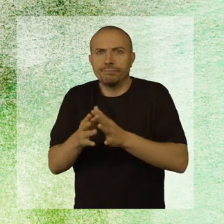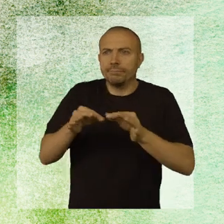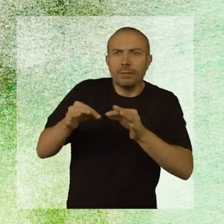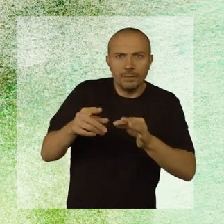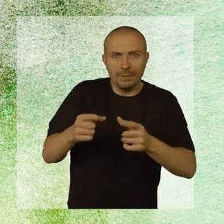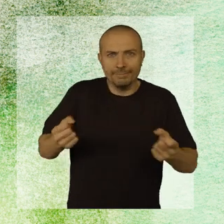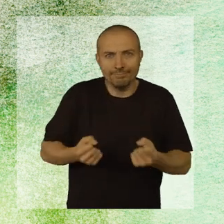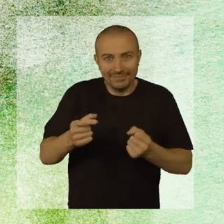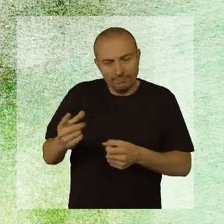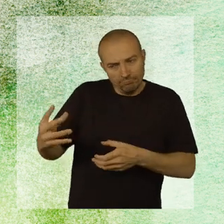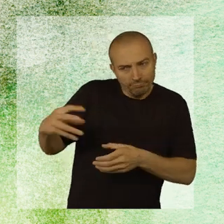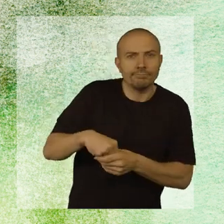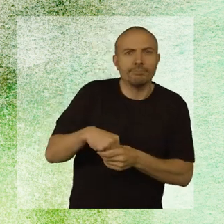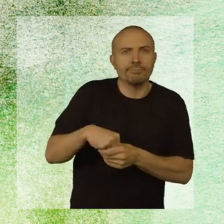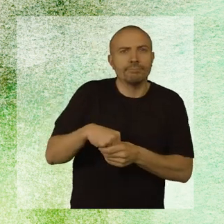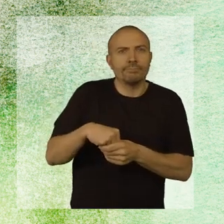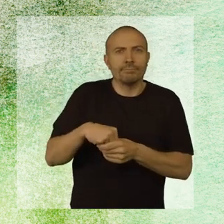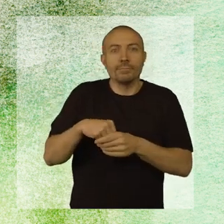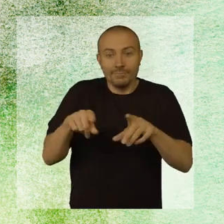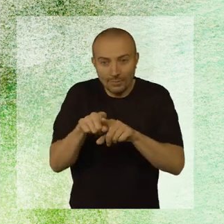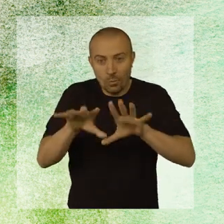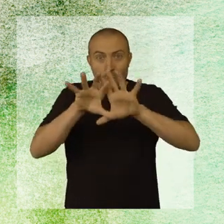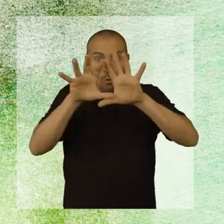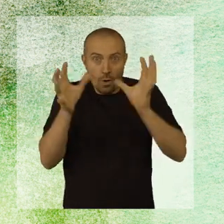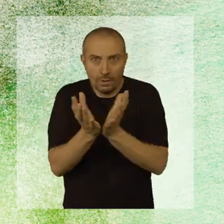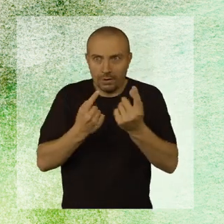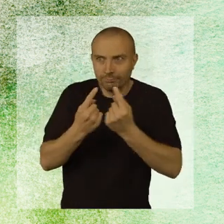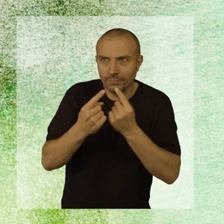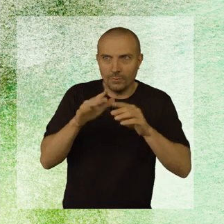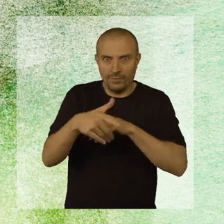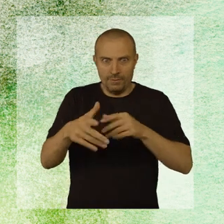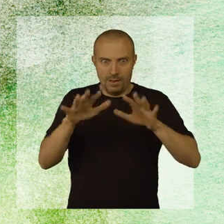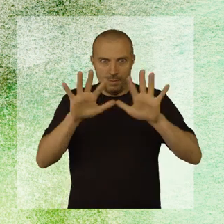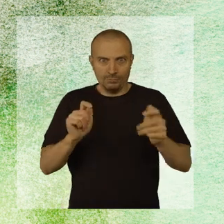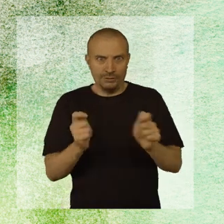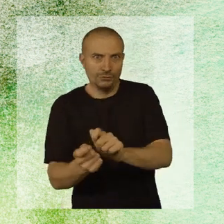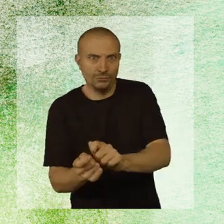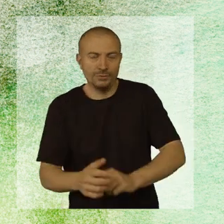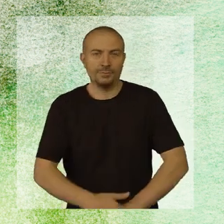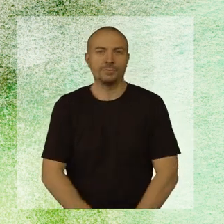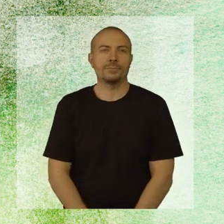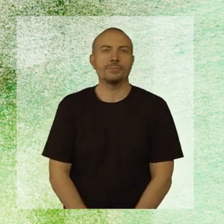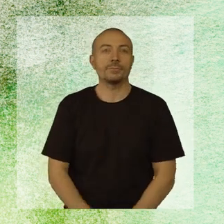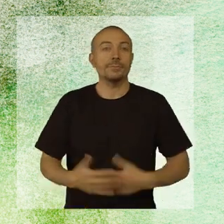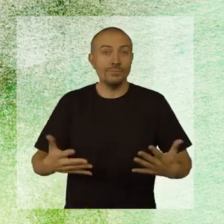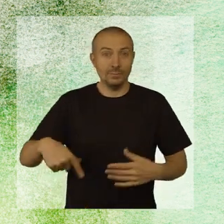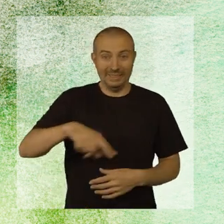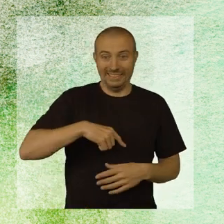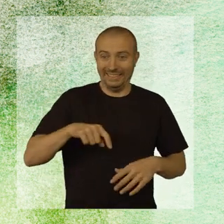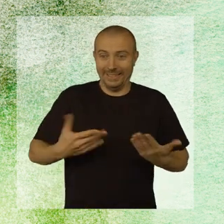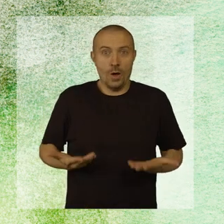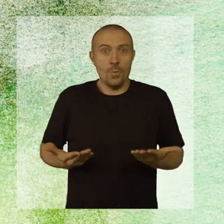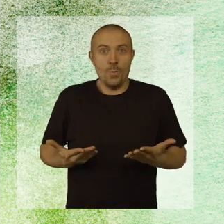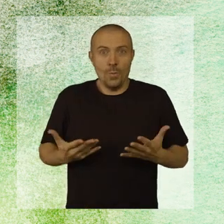mitigation measures are put into action, but also in the global dialogue on the discourse of climate change. We need now